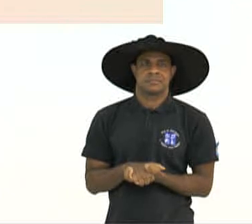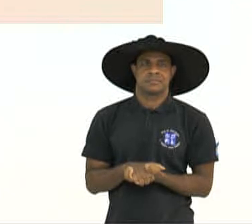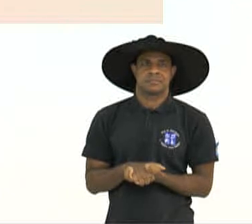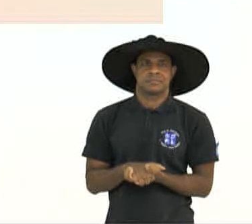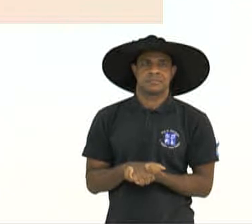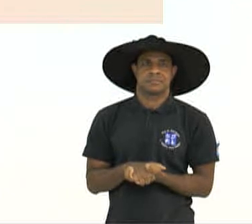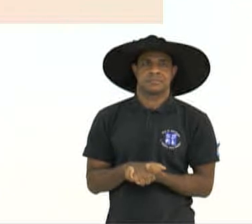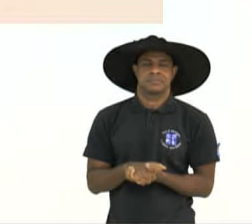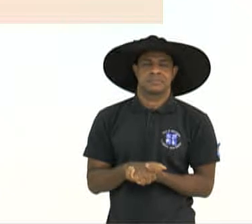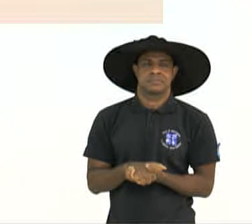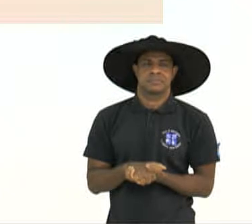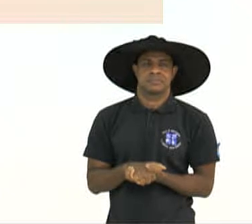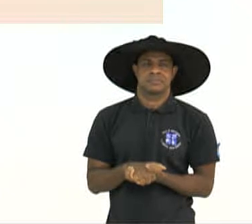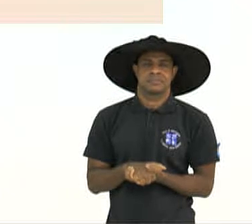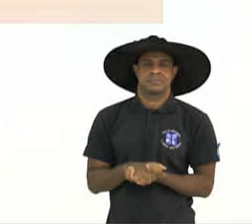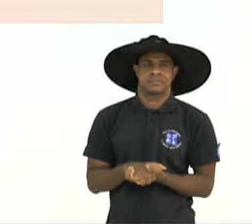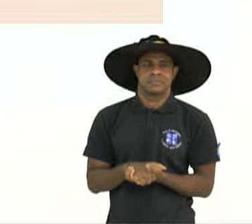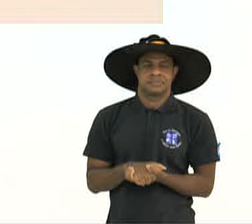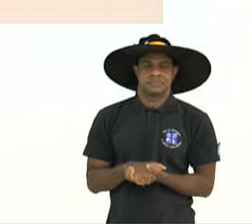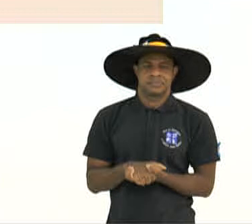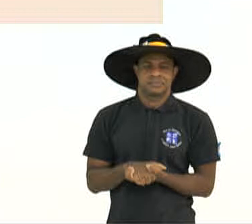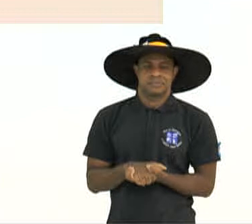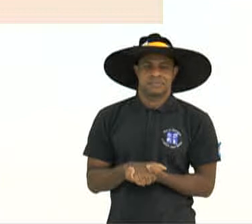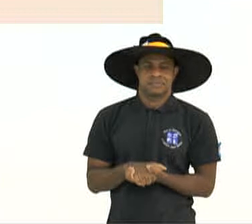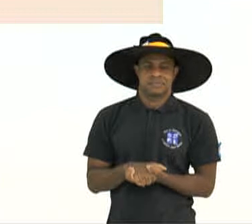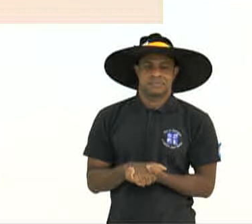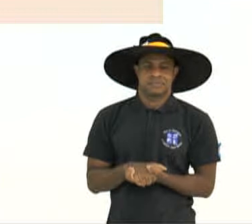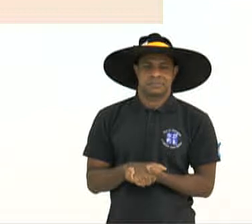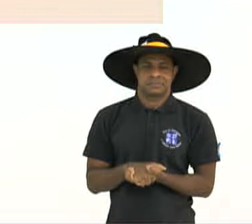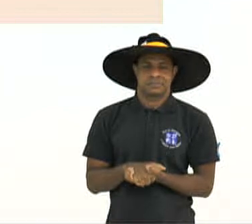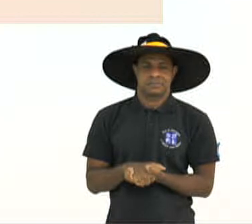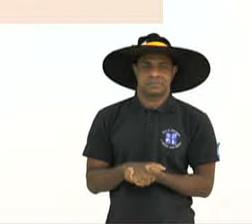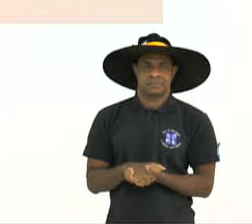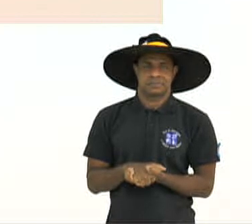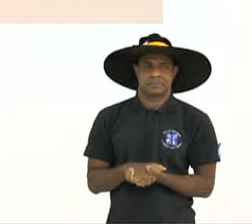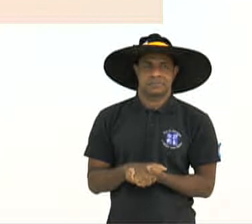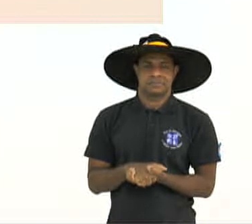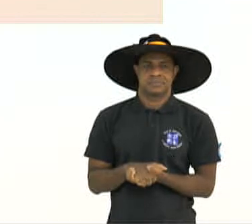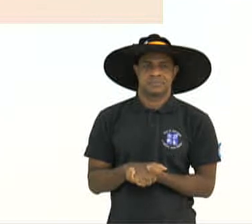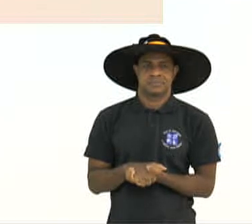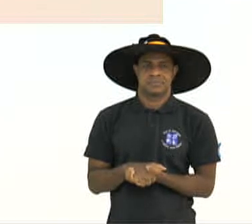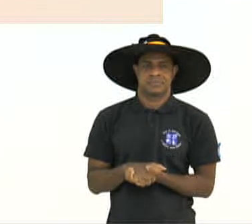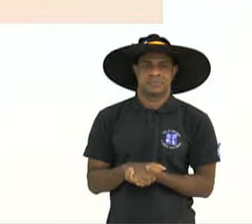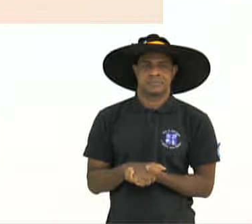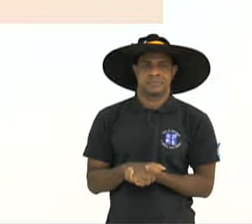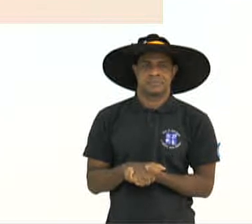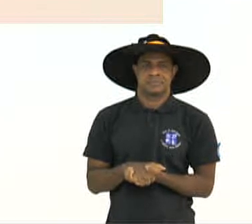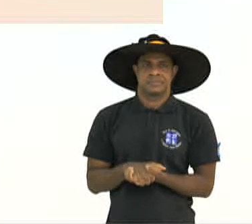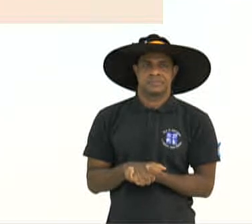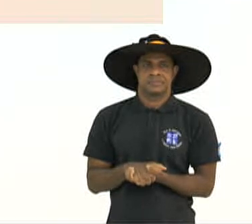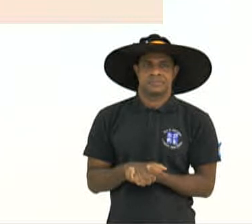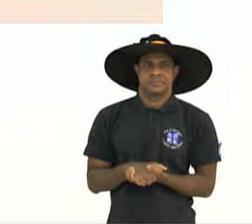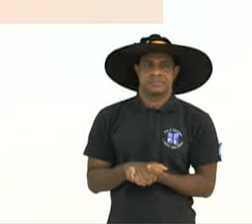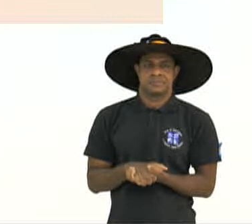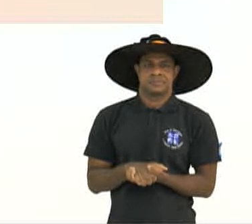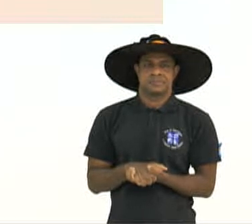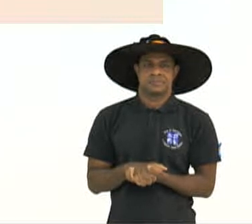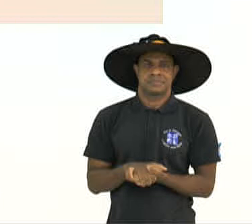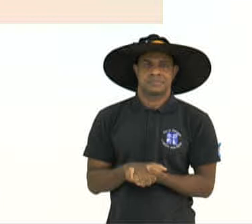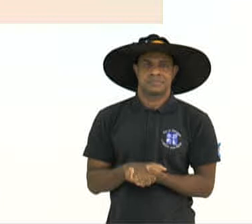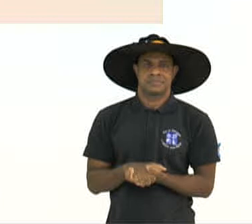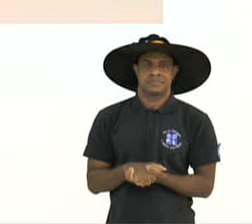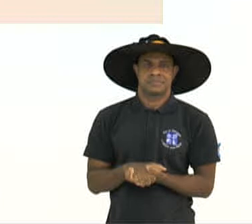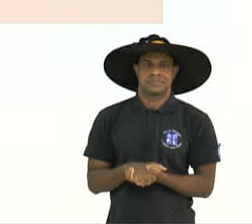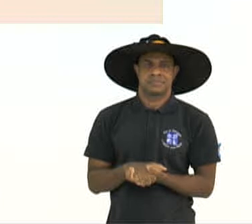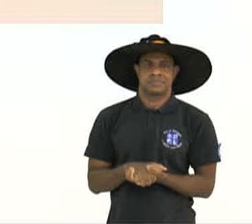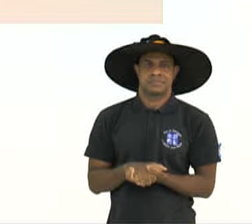France, celebrated the New Year on November 1st. This day marked the end of summer